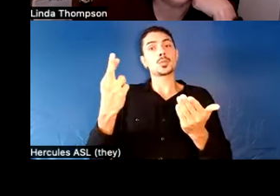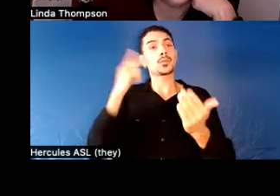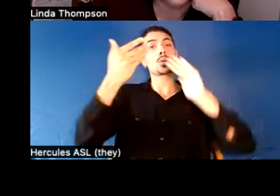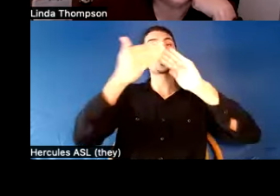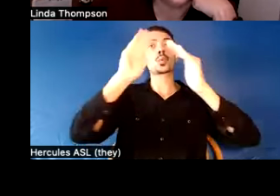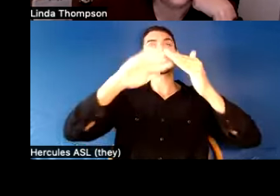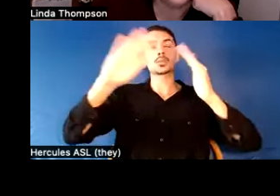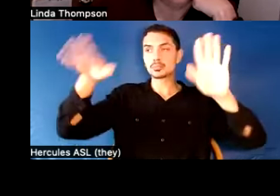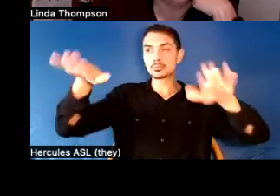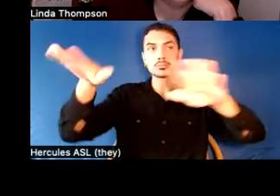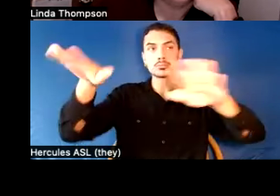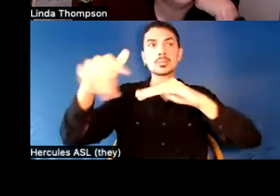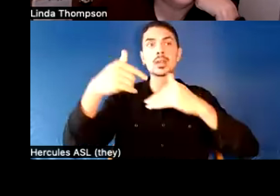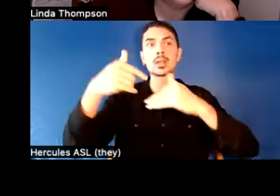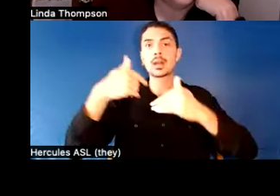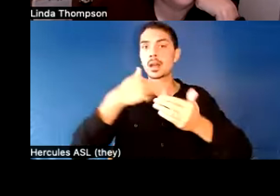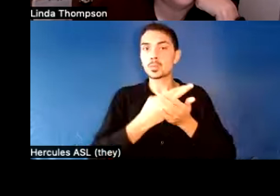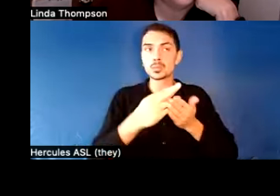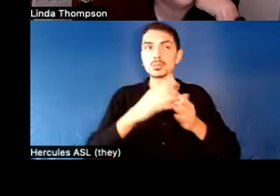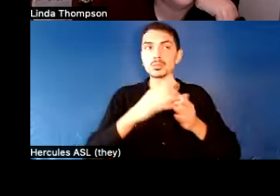it's okay to need help.